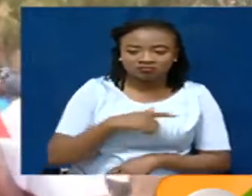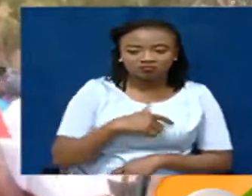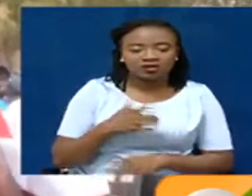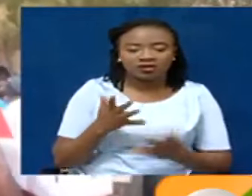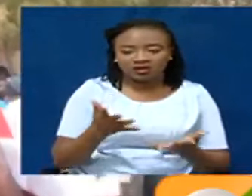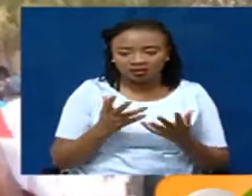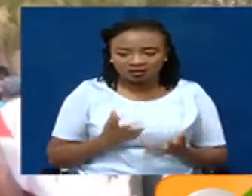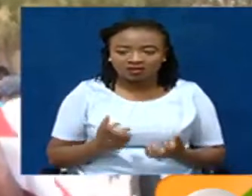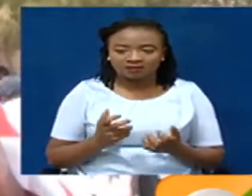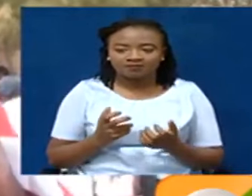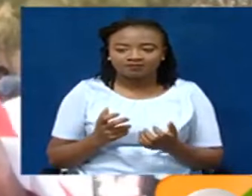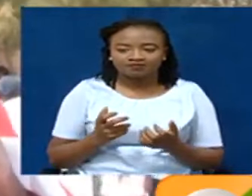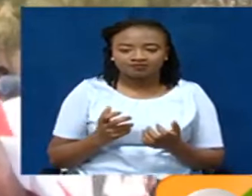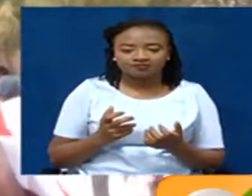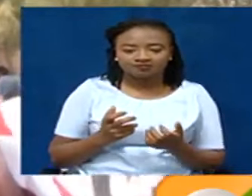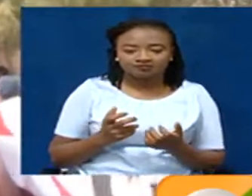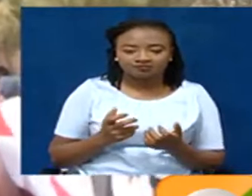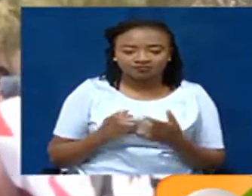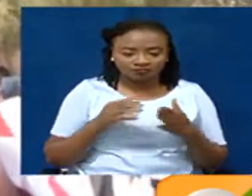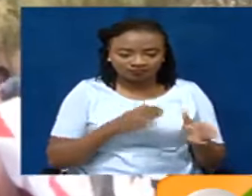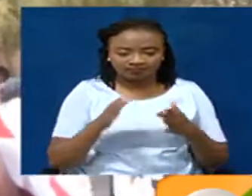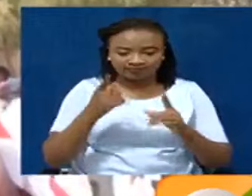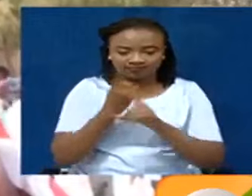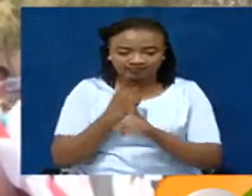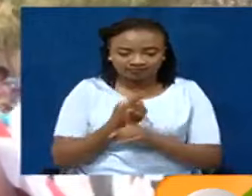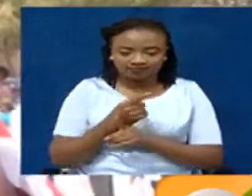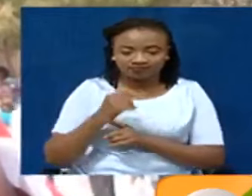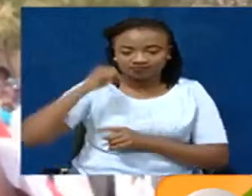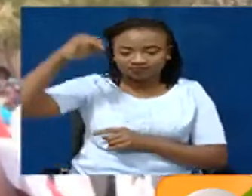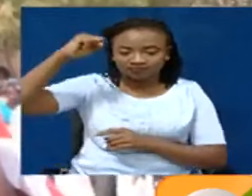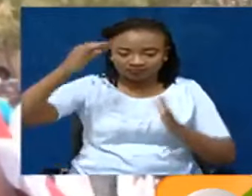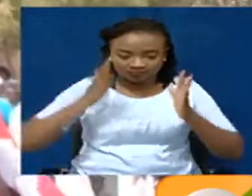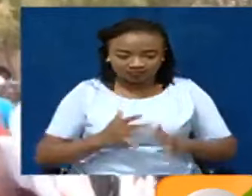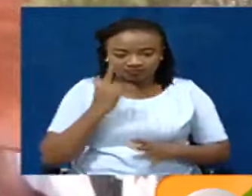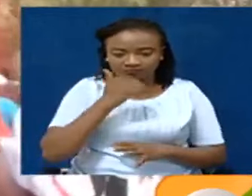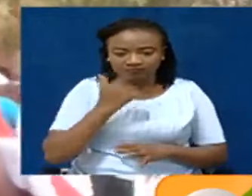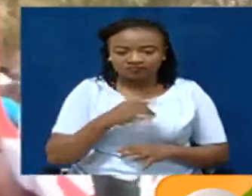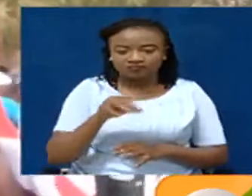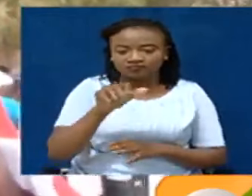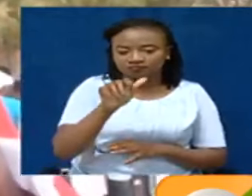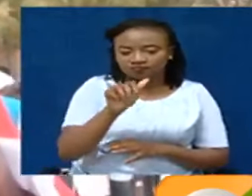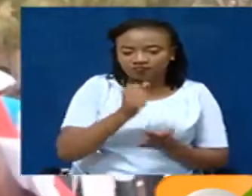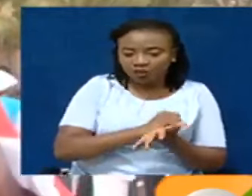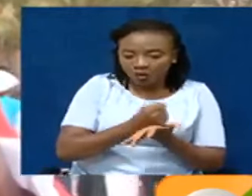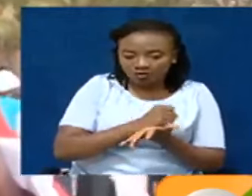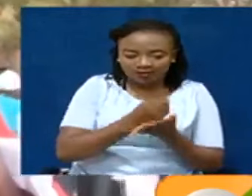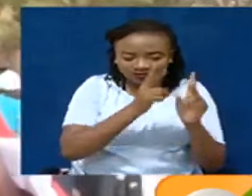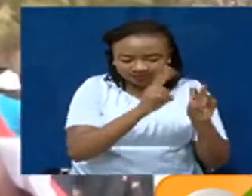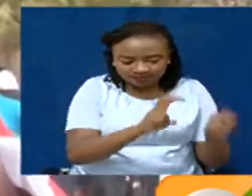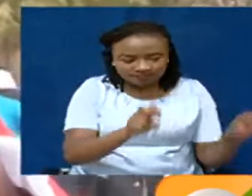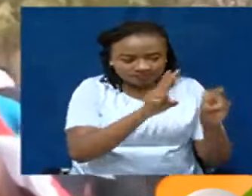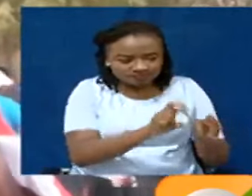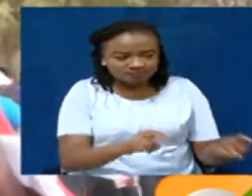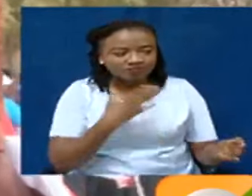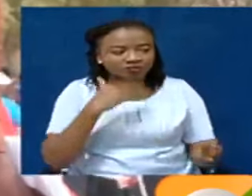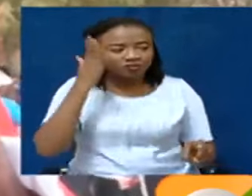kila mwanasiasa aliyechaguliwa audit kama vile Gachagua amefanywa, ili tujue basi nani